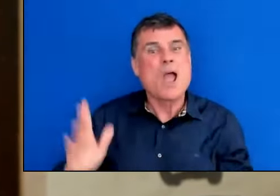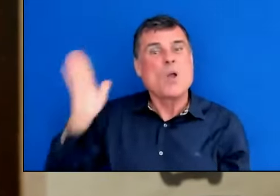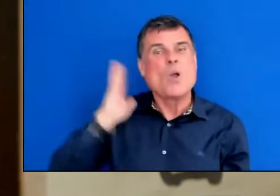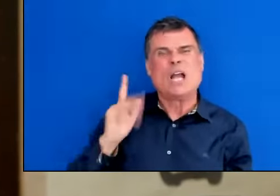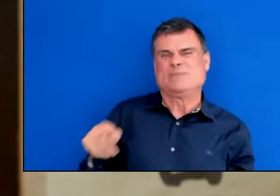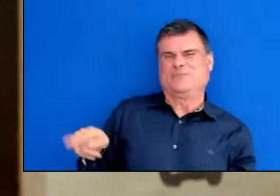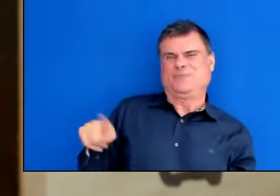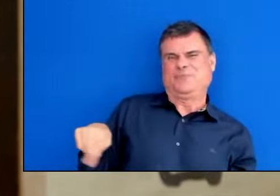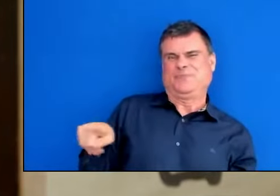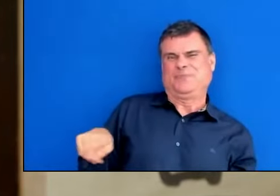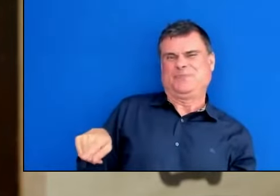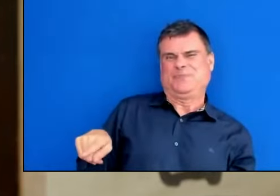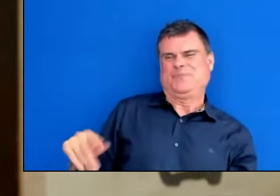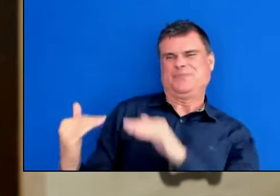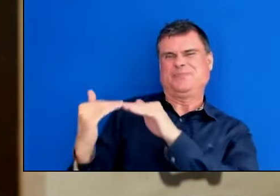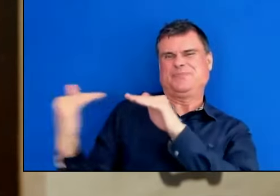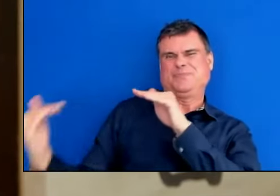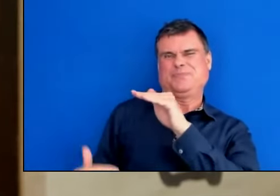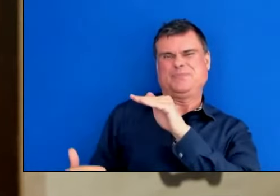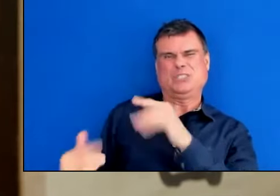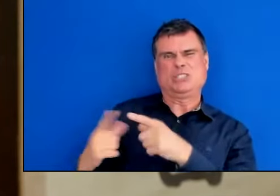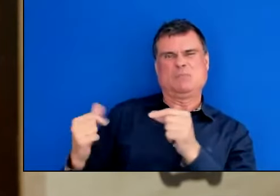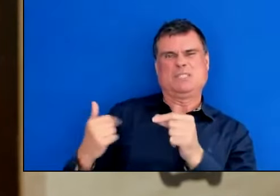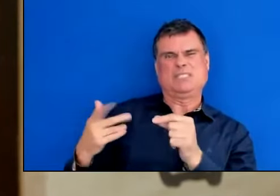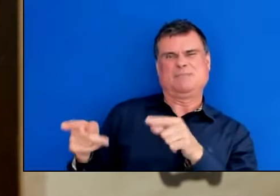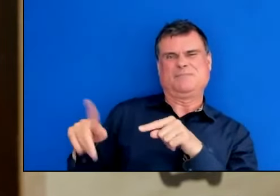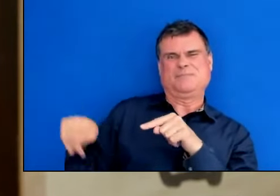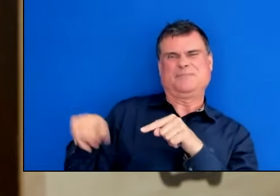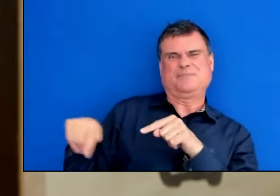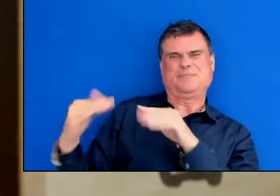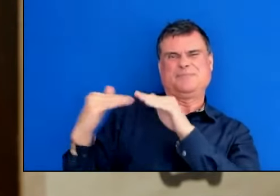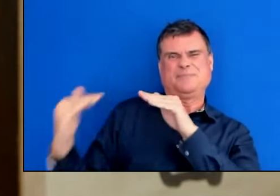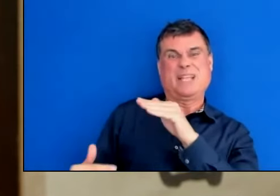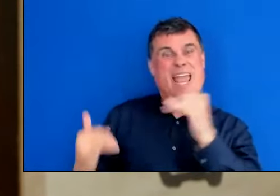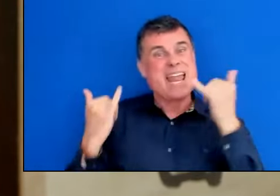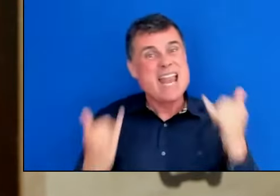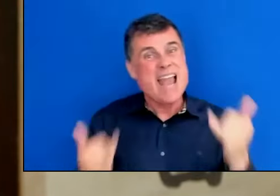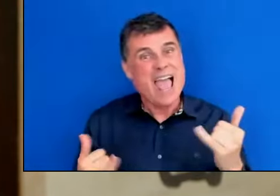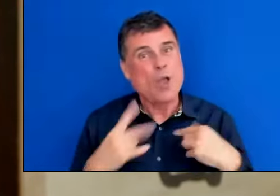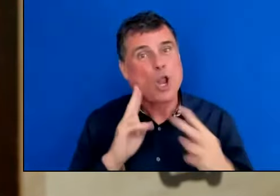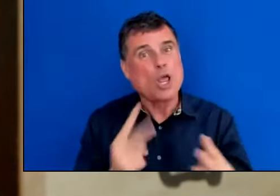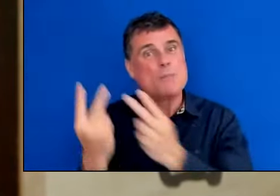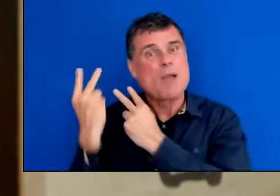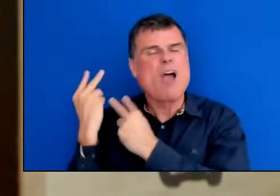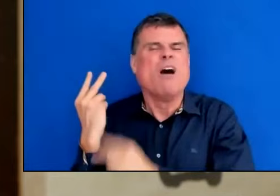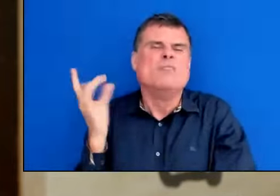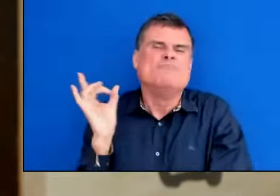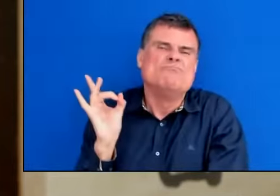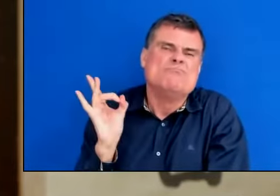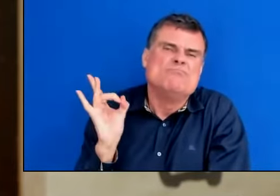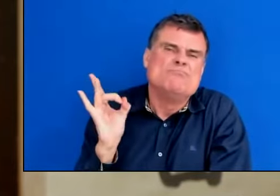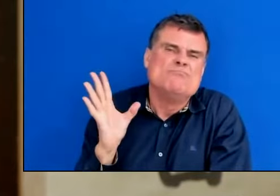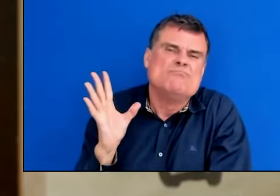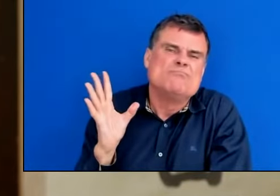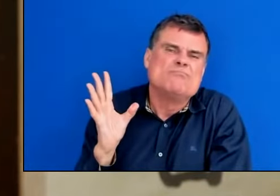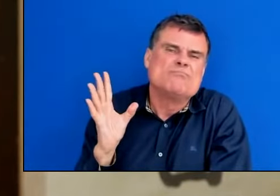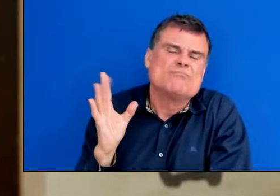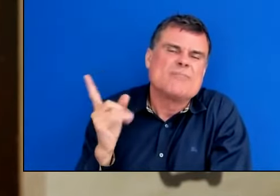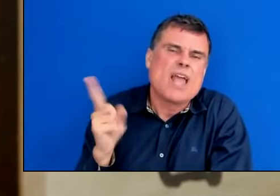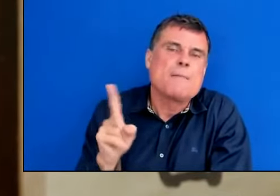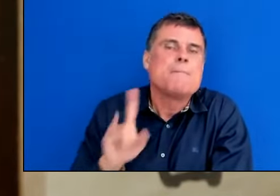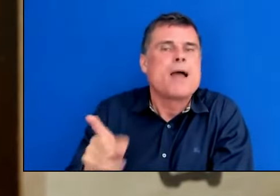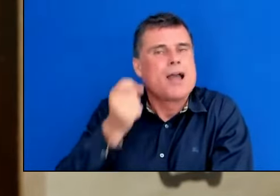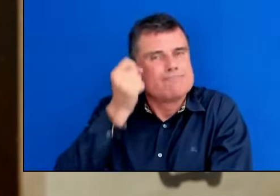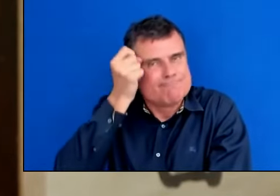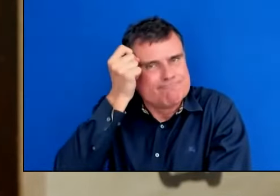people, told that they were not as good as Caucasians. Absolutely abhorrent today, but those